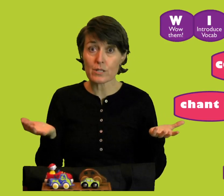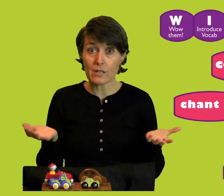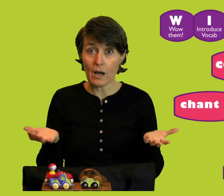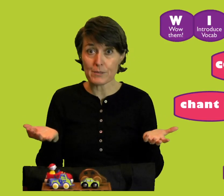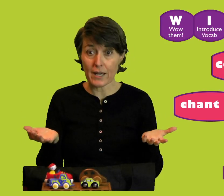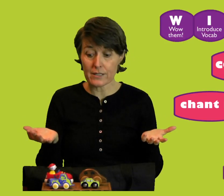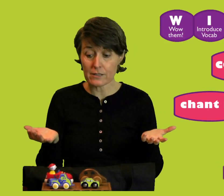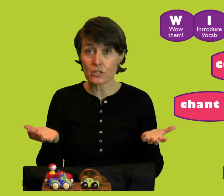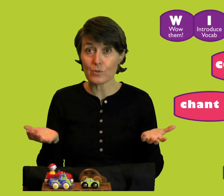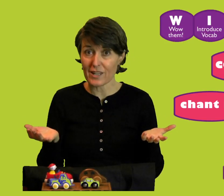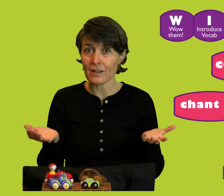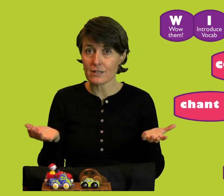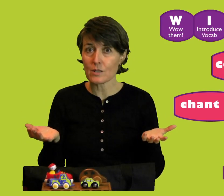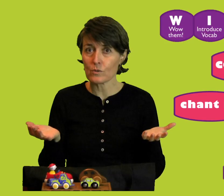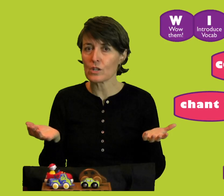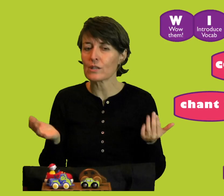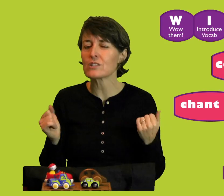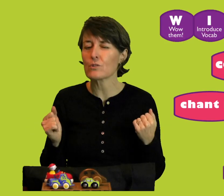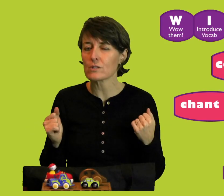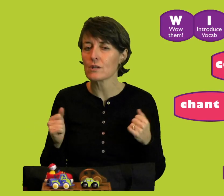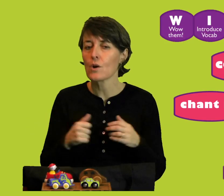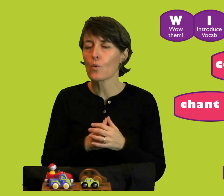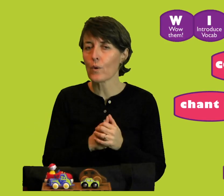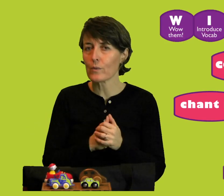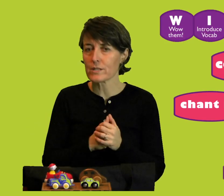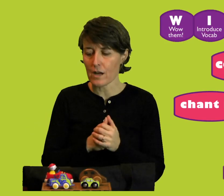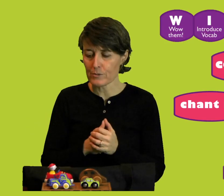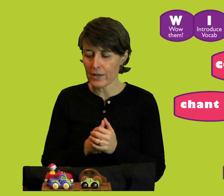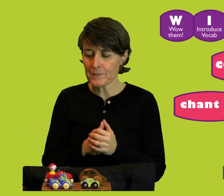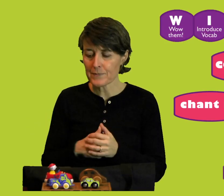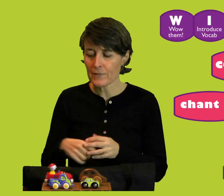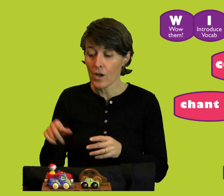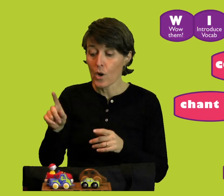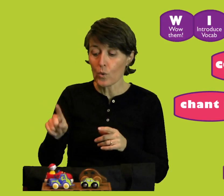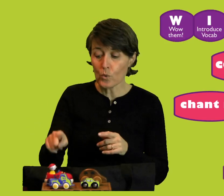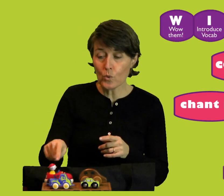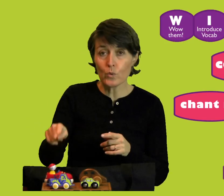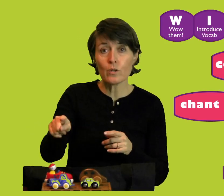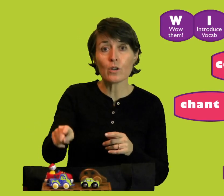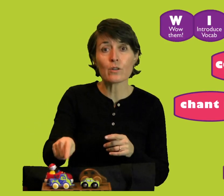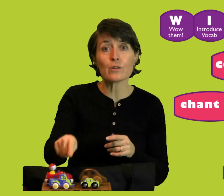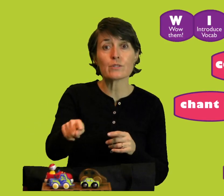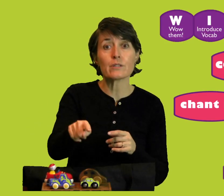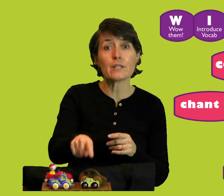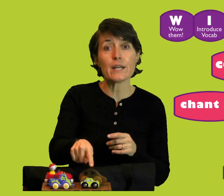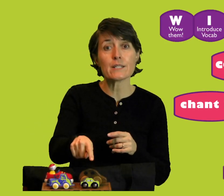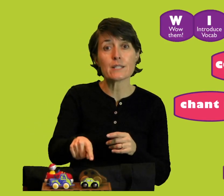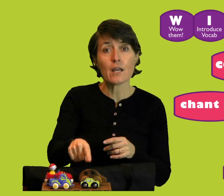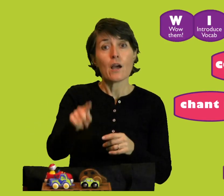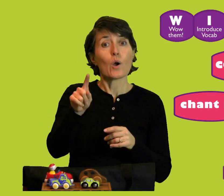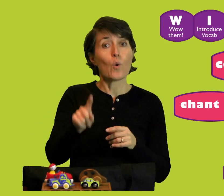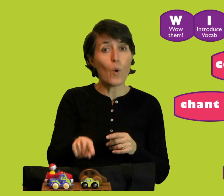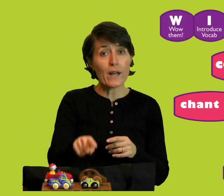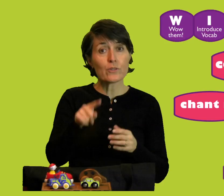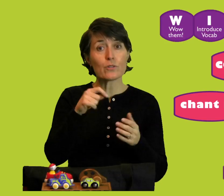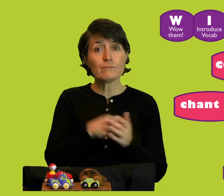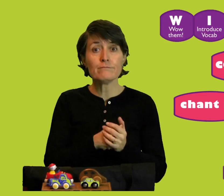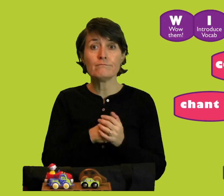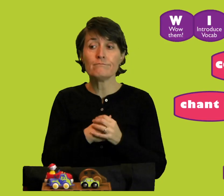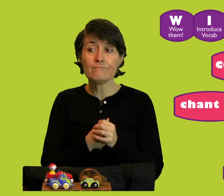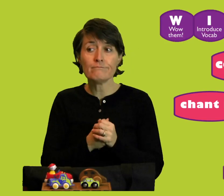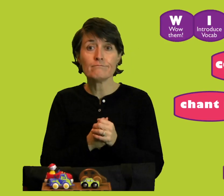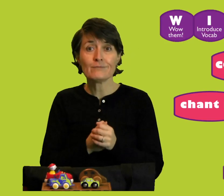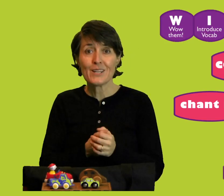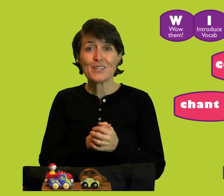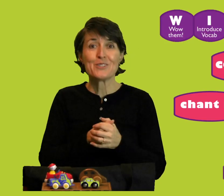Okay, so we stopped at, let's do it again. Let's notice where we stopped. Ready? Uno, dos, tres, cuatro.